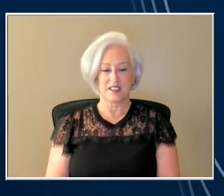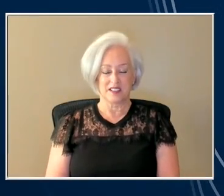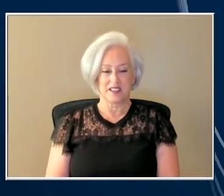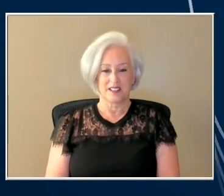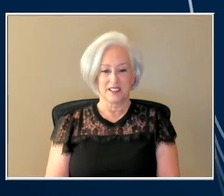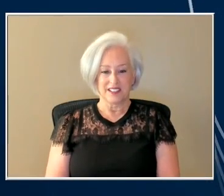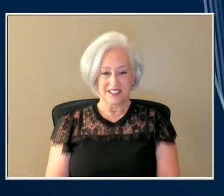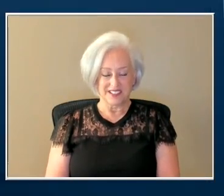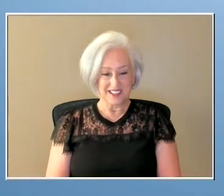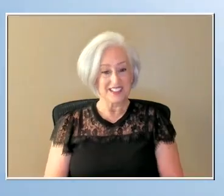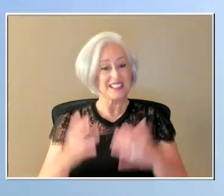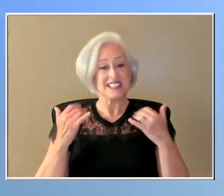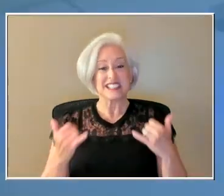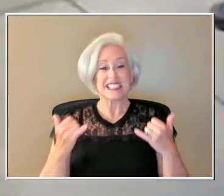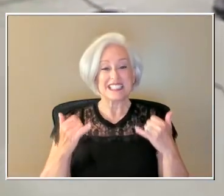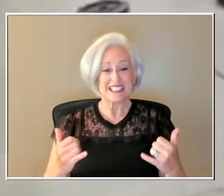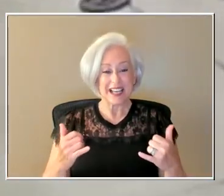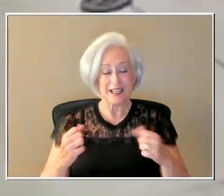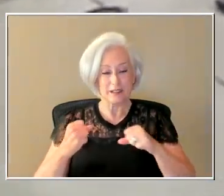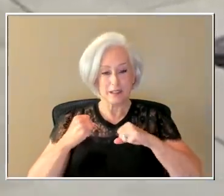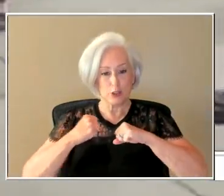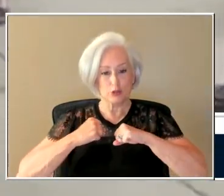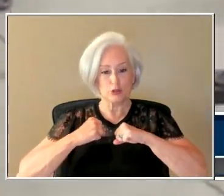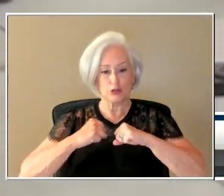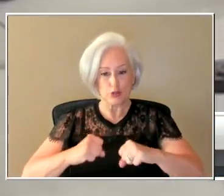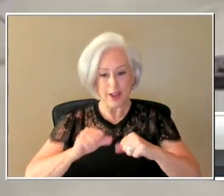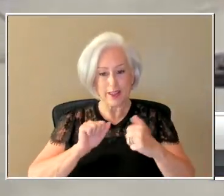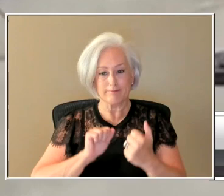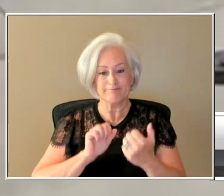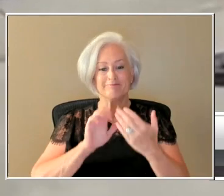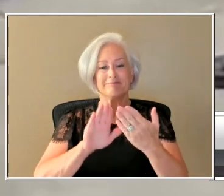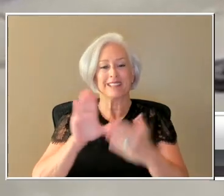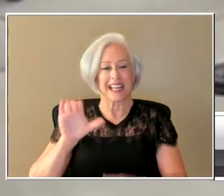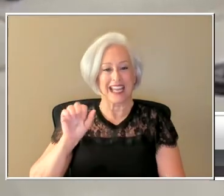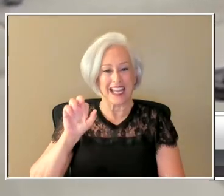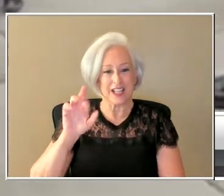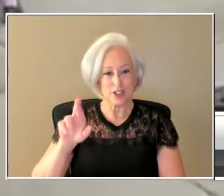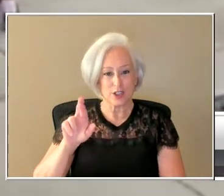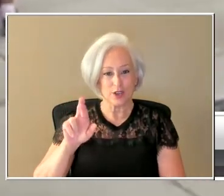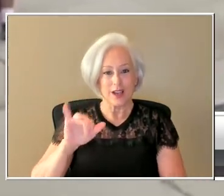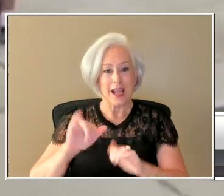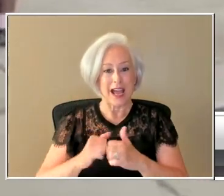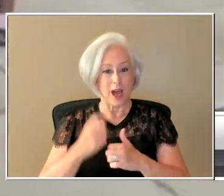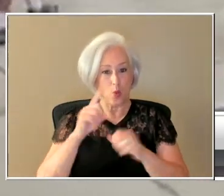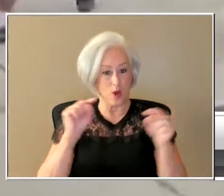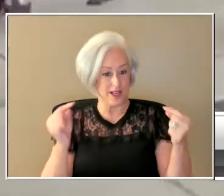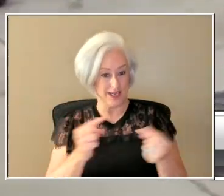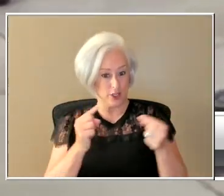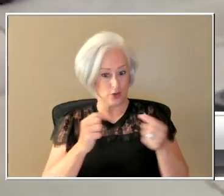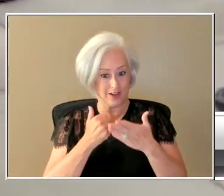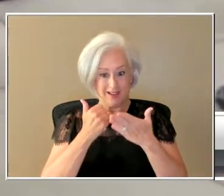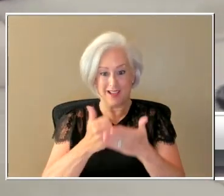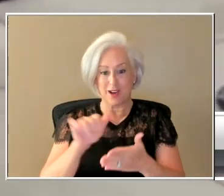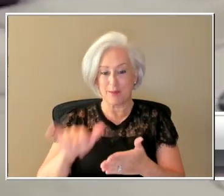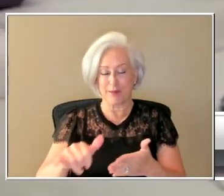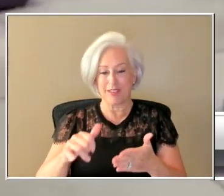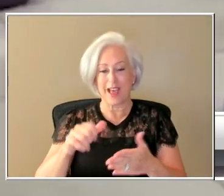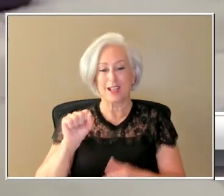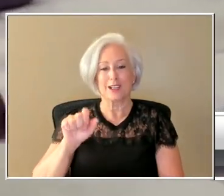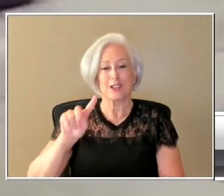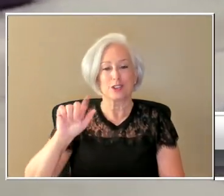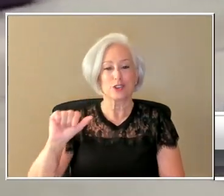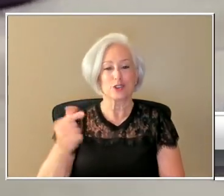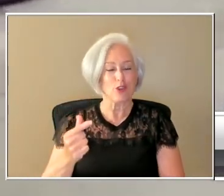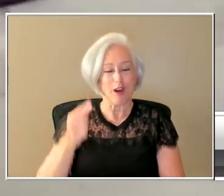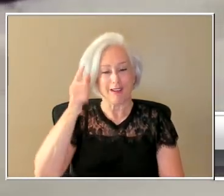Coming up today, strength in the face of cancer. Coming up, how an injury ended up helping this strongman get diagnosed. The